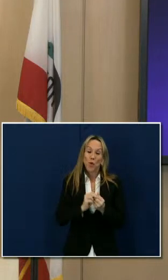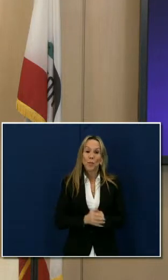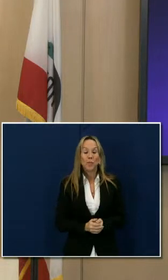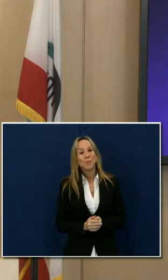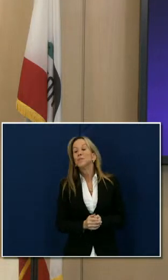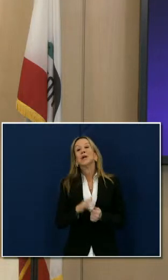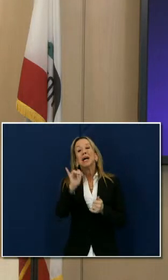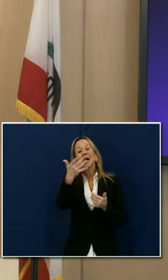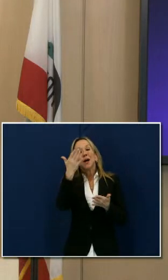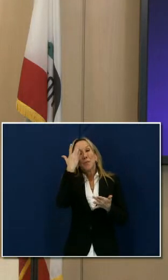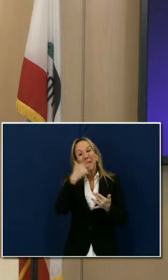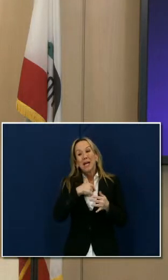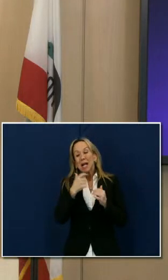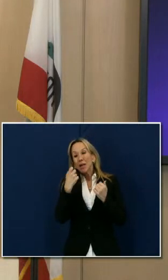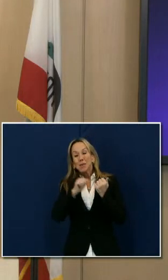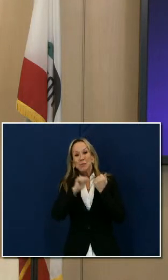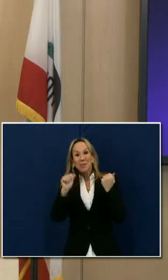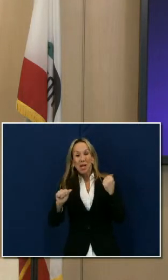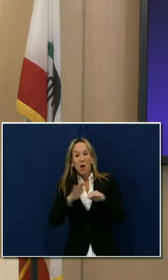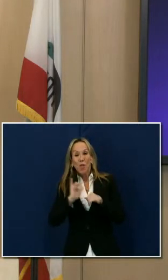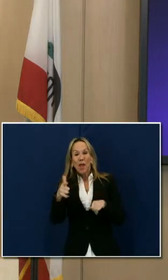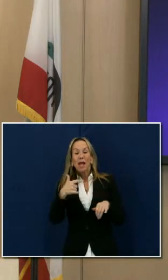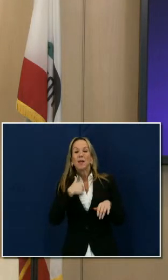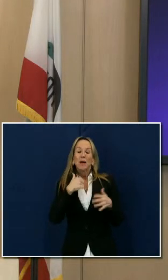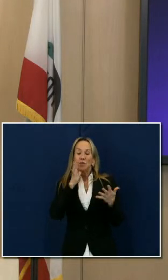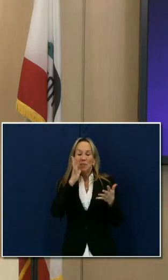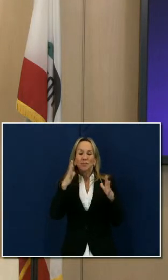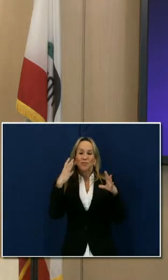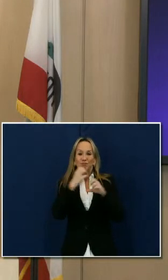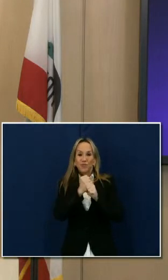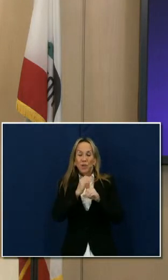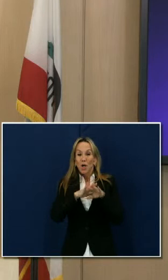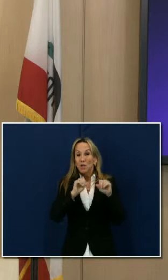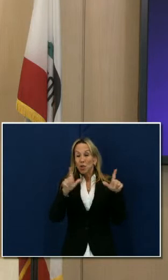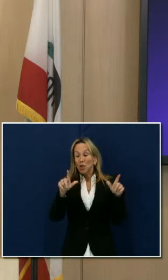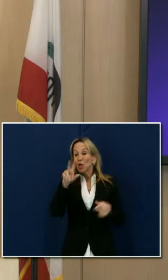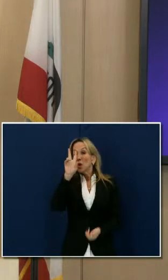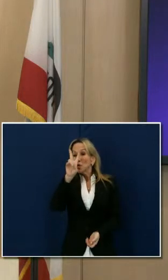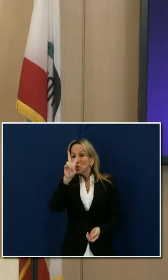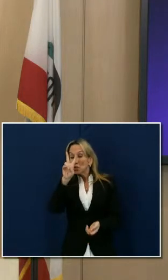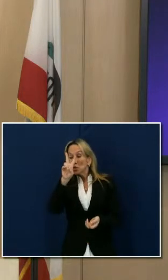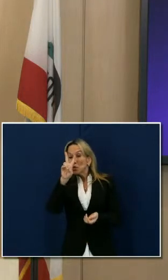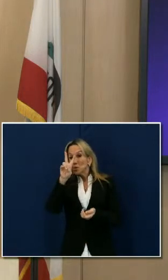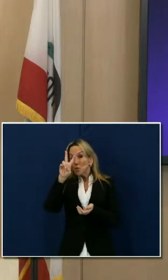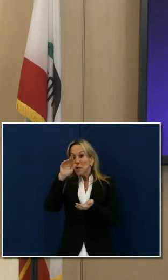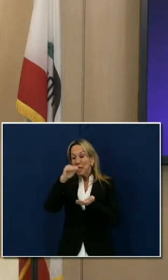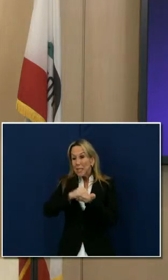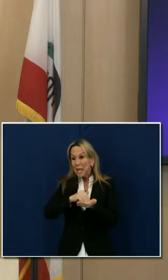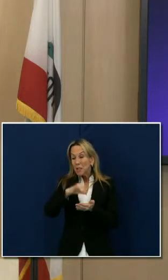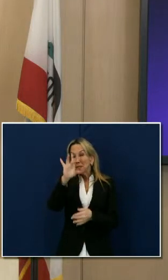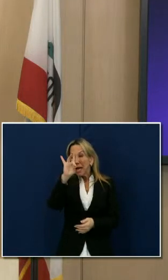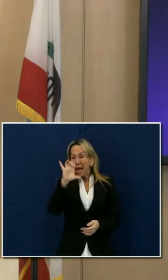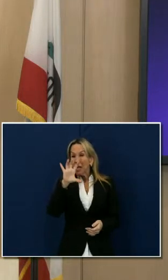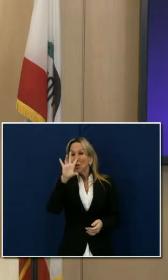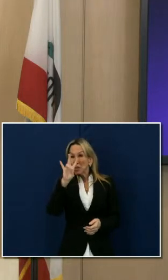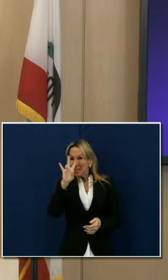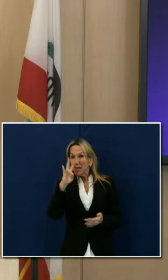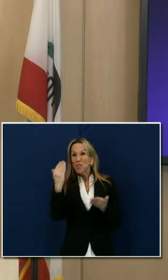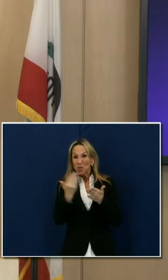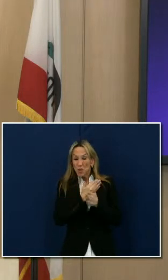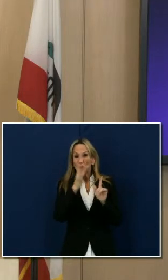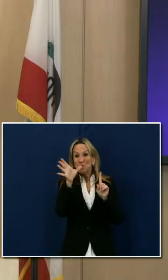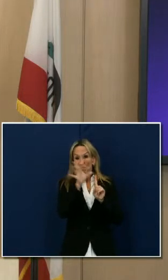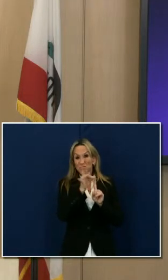charts I normally do. I will share with you today, we are reporting 2,807 new positive COVID-19